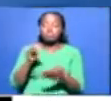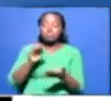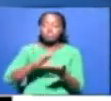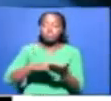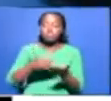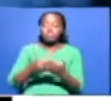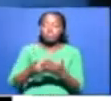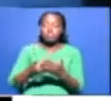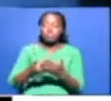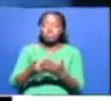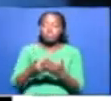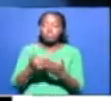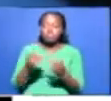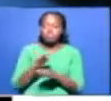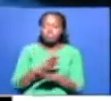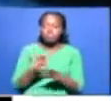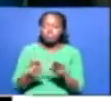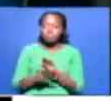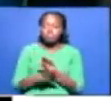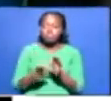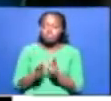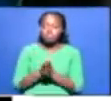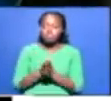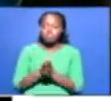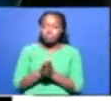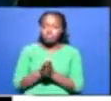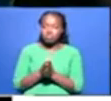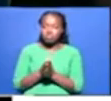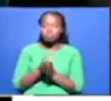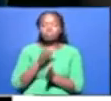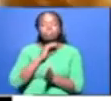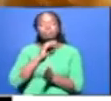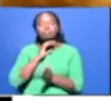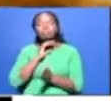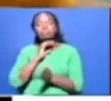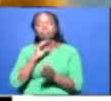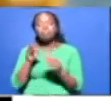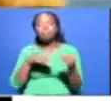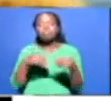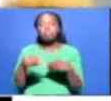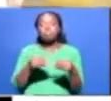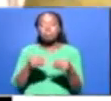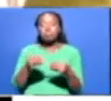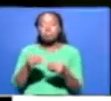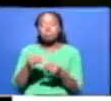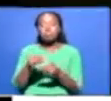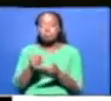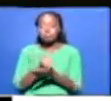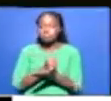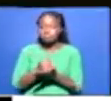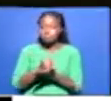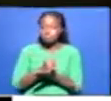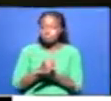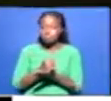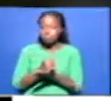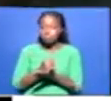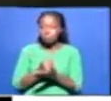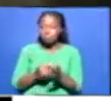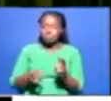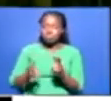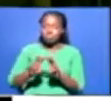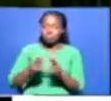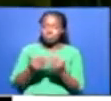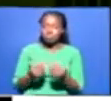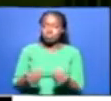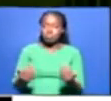and palladium. Export bans will target chemicals, plastics, rubber and machinery. It takes the value of products